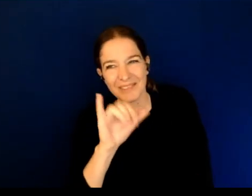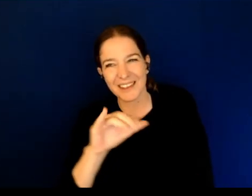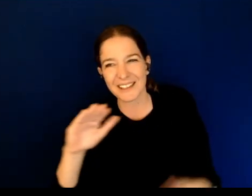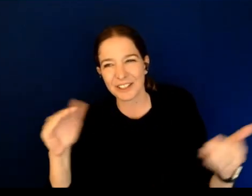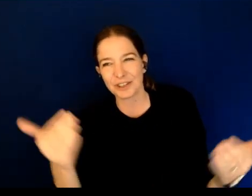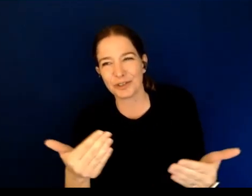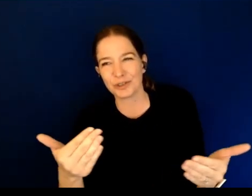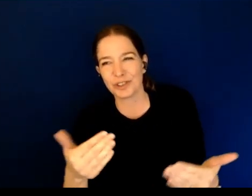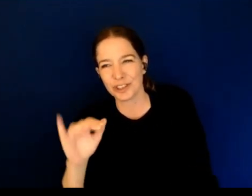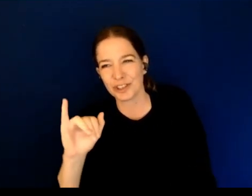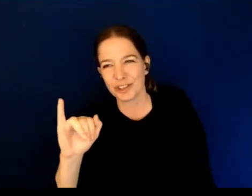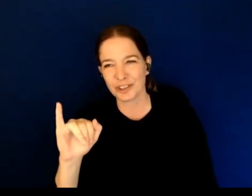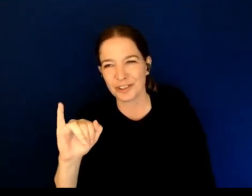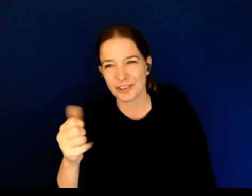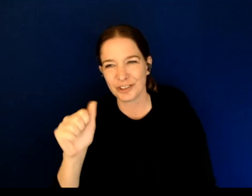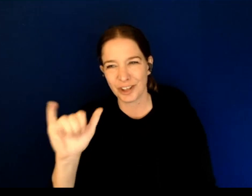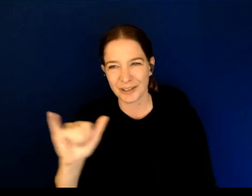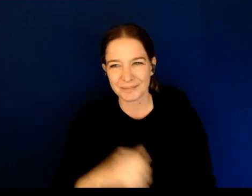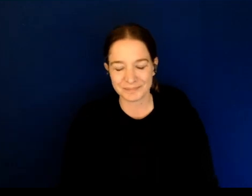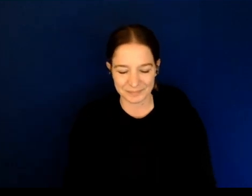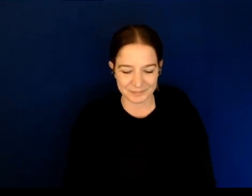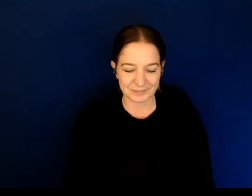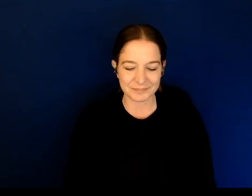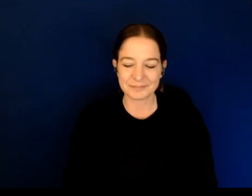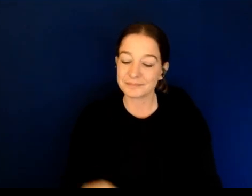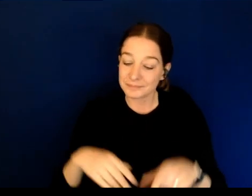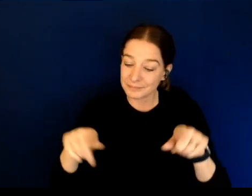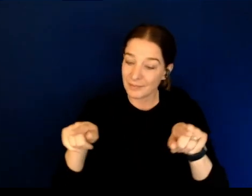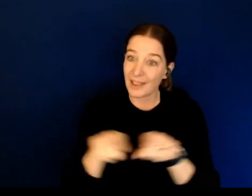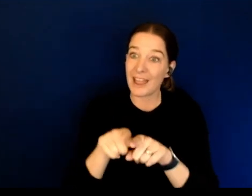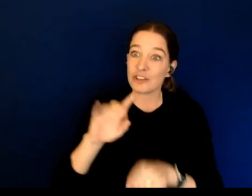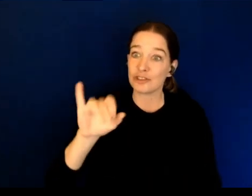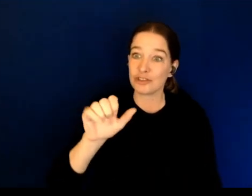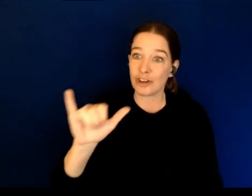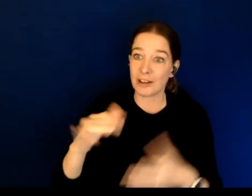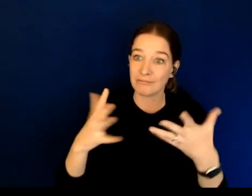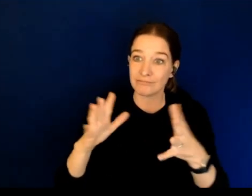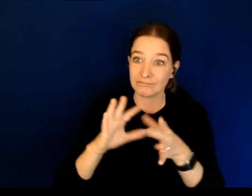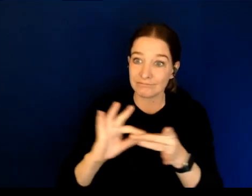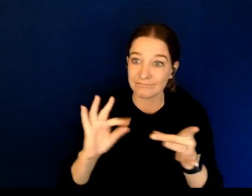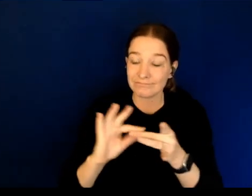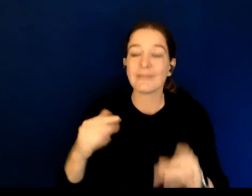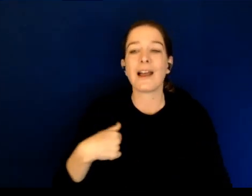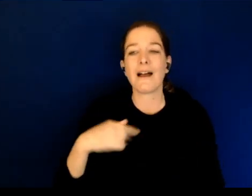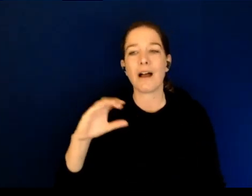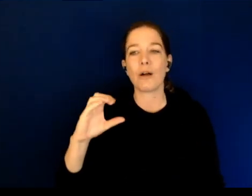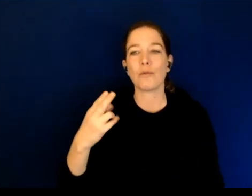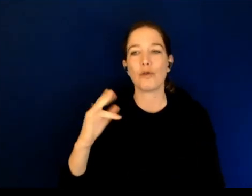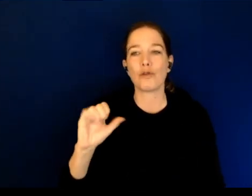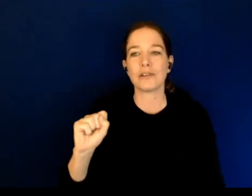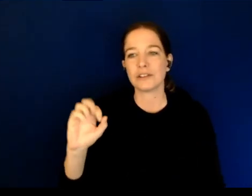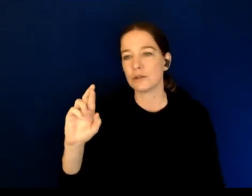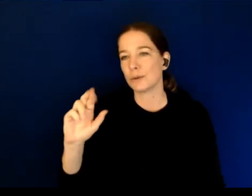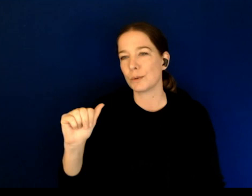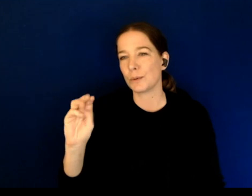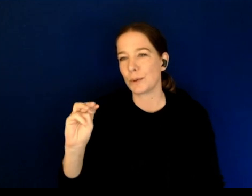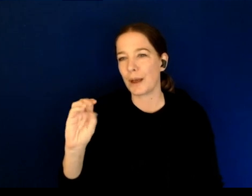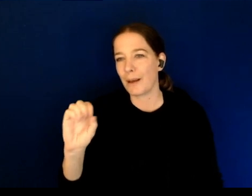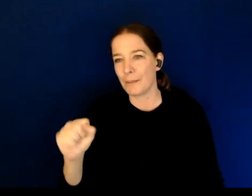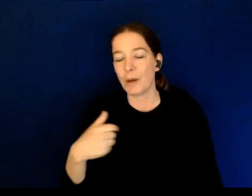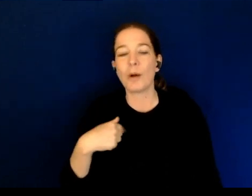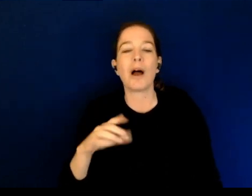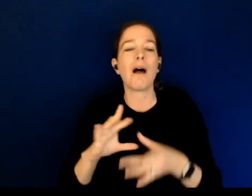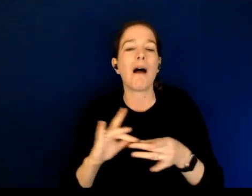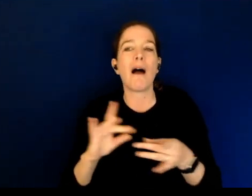Thank you for the introduction, Justin. As Justin stated, my name is Chris Ramos, and I will be speaking with